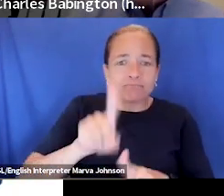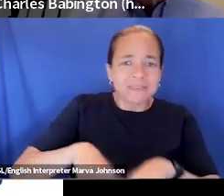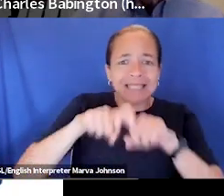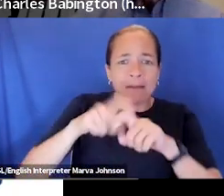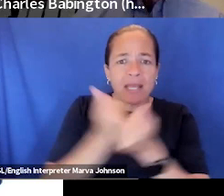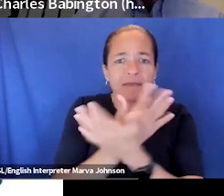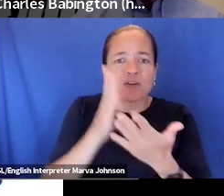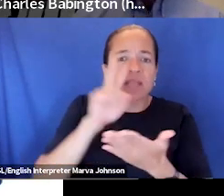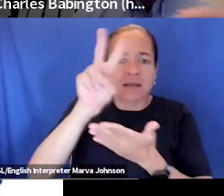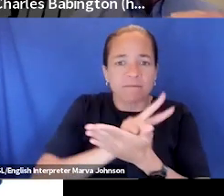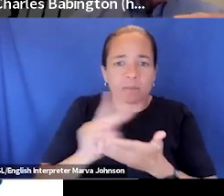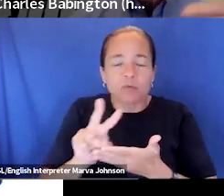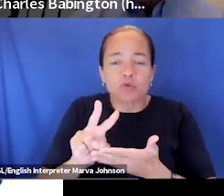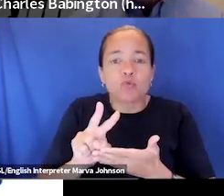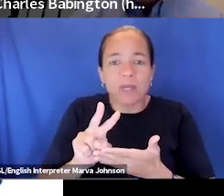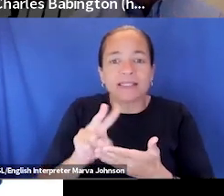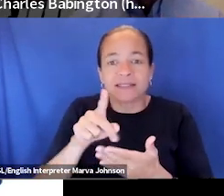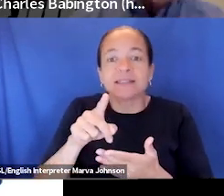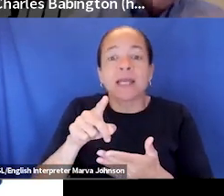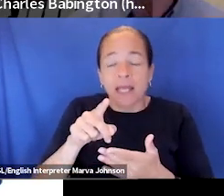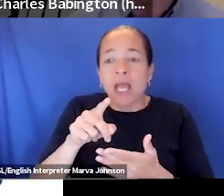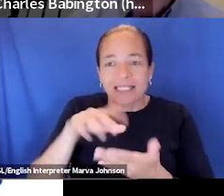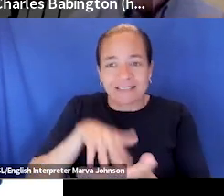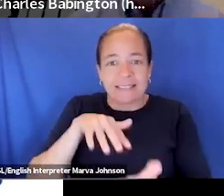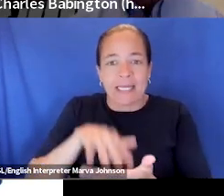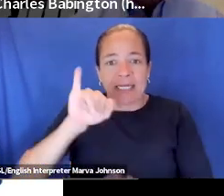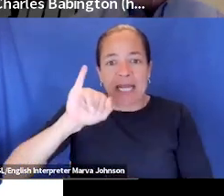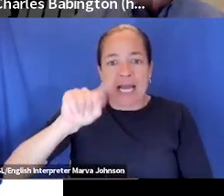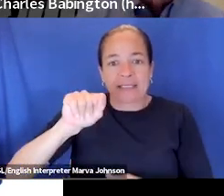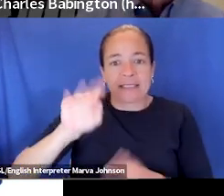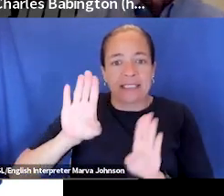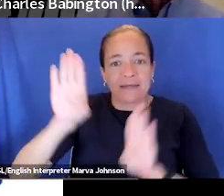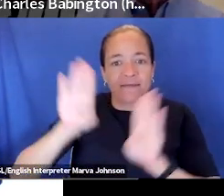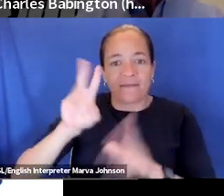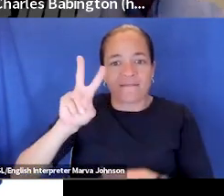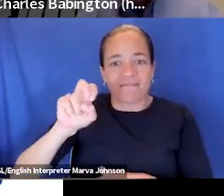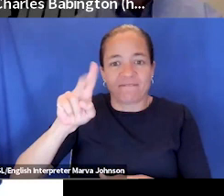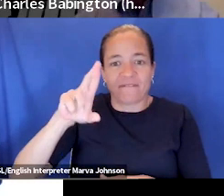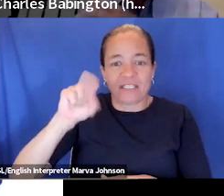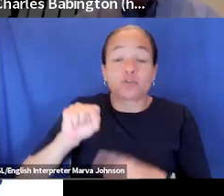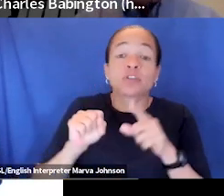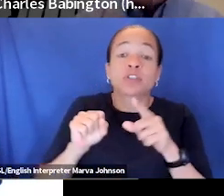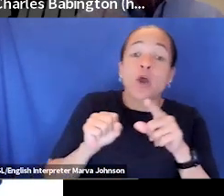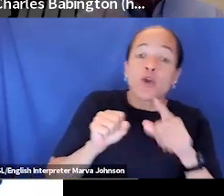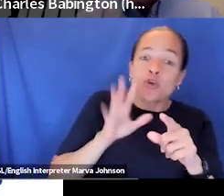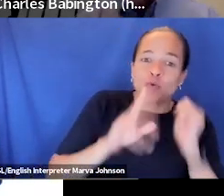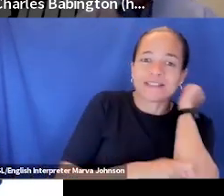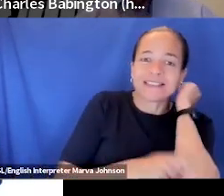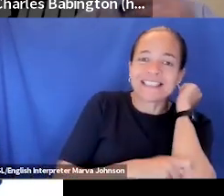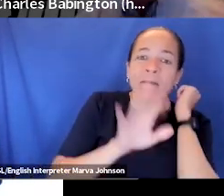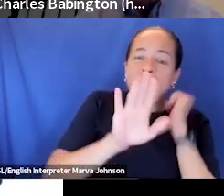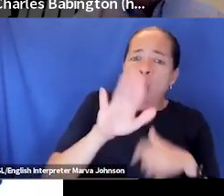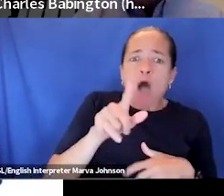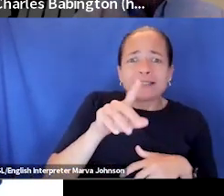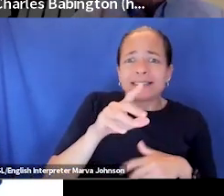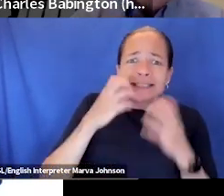change IT vendors. You're going to work your butt off. You're going to learn all this stuff, and you're going to be tempted to write, dear boss, I spent all this time studying, and I learned all